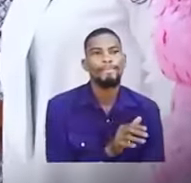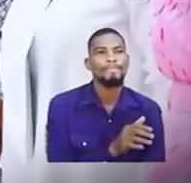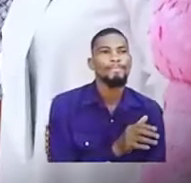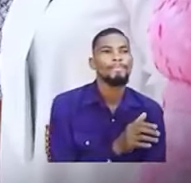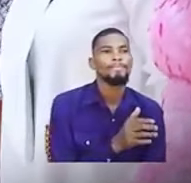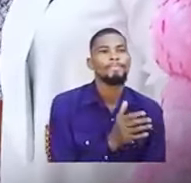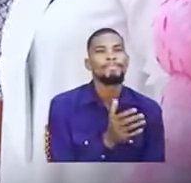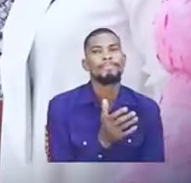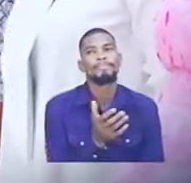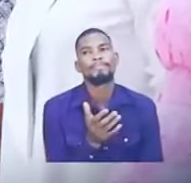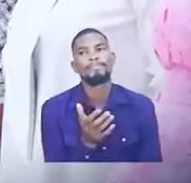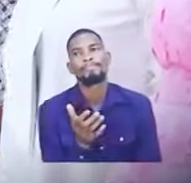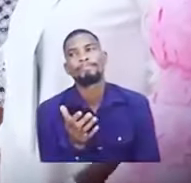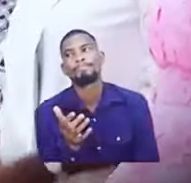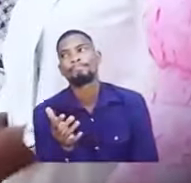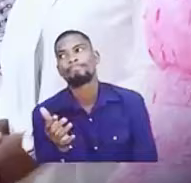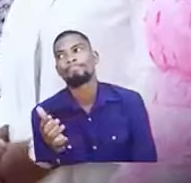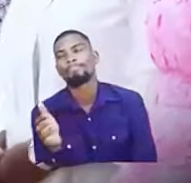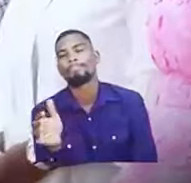I am a friend of